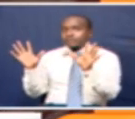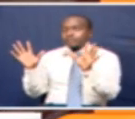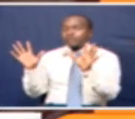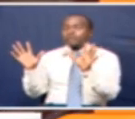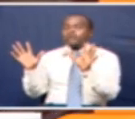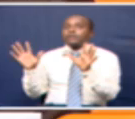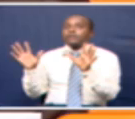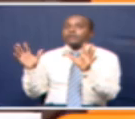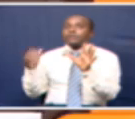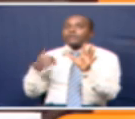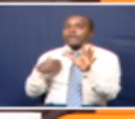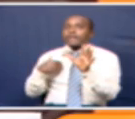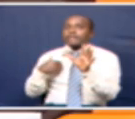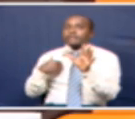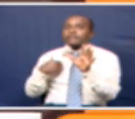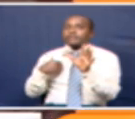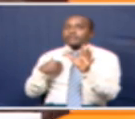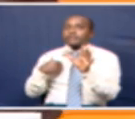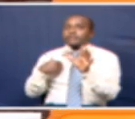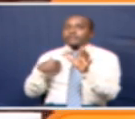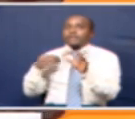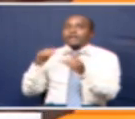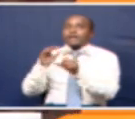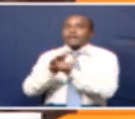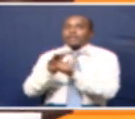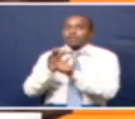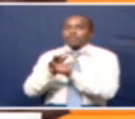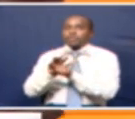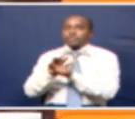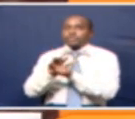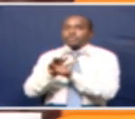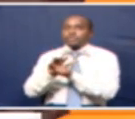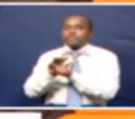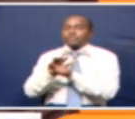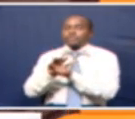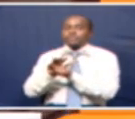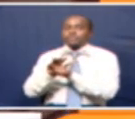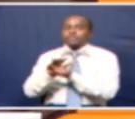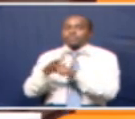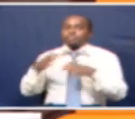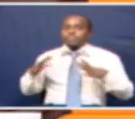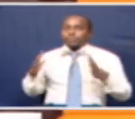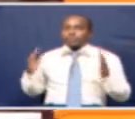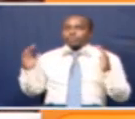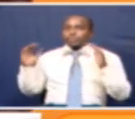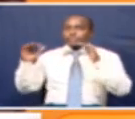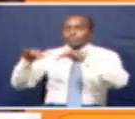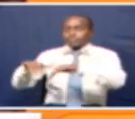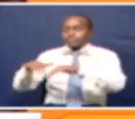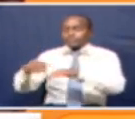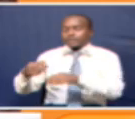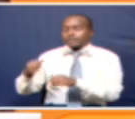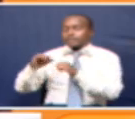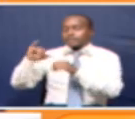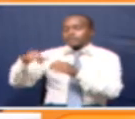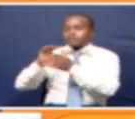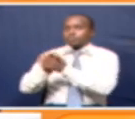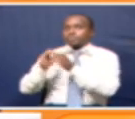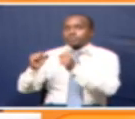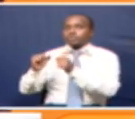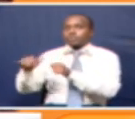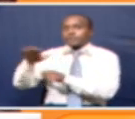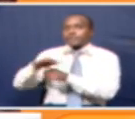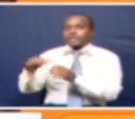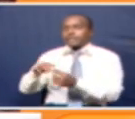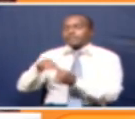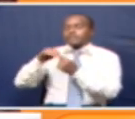of turnout in the areas of Jubilee. First, turnout was not good, generally. But of course, there was a high turnout in Jubilee strongholds, especially Rift Valley and